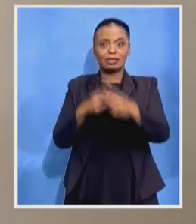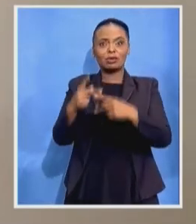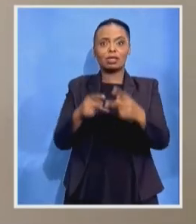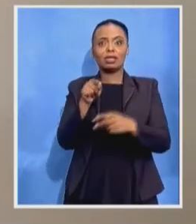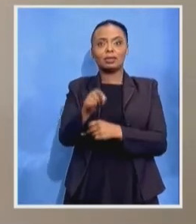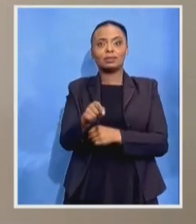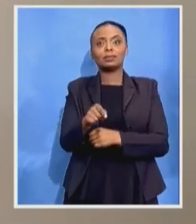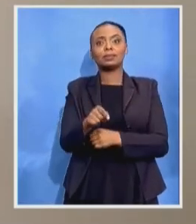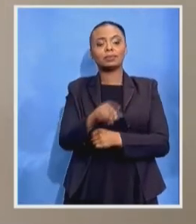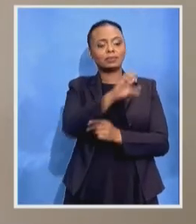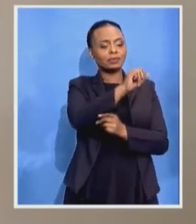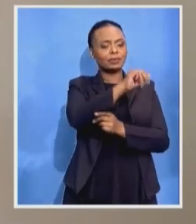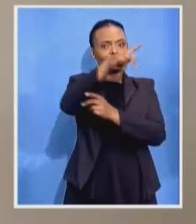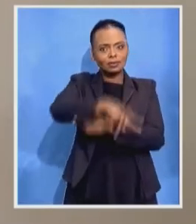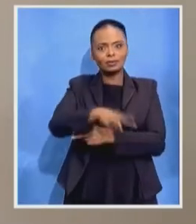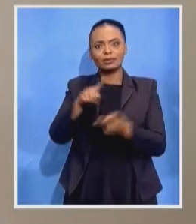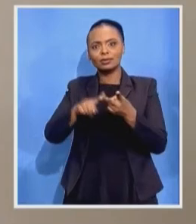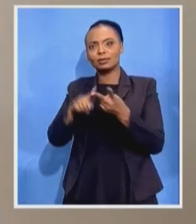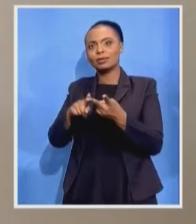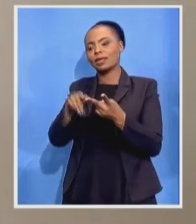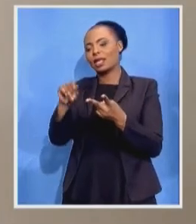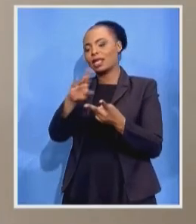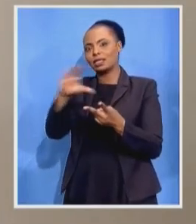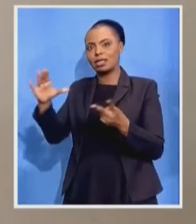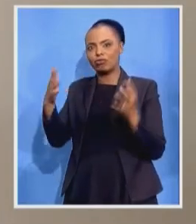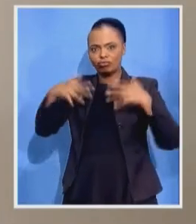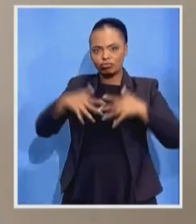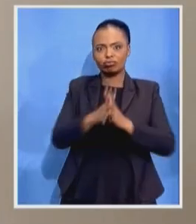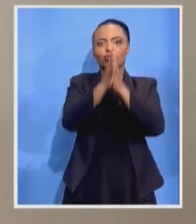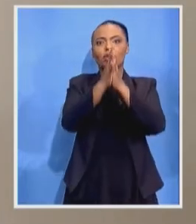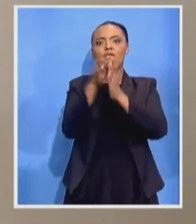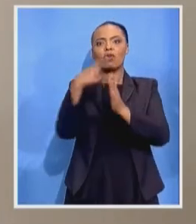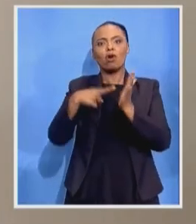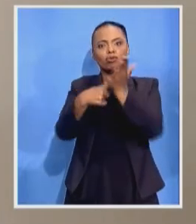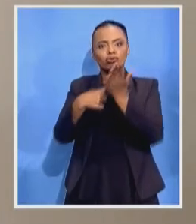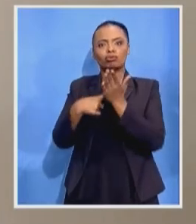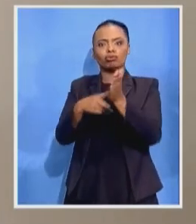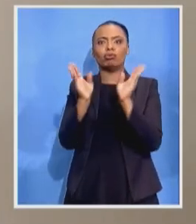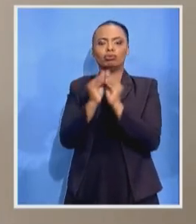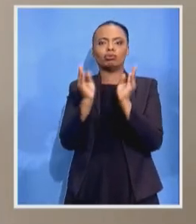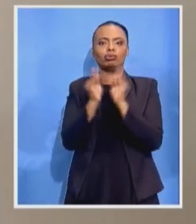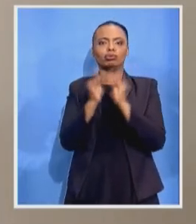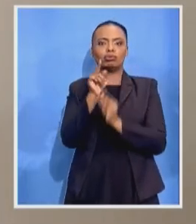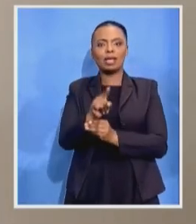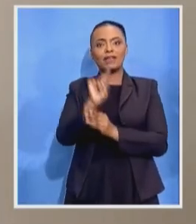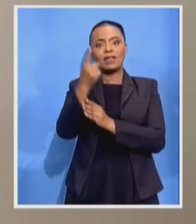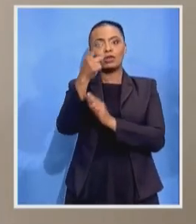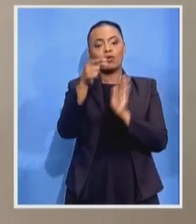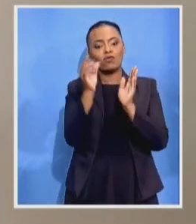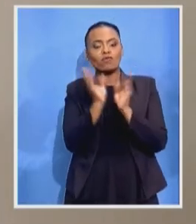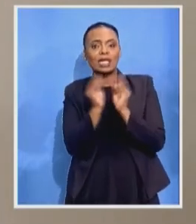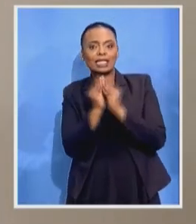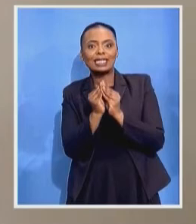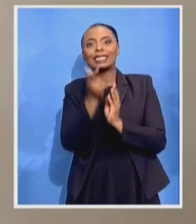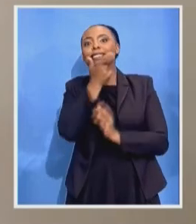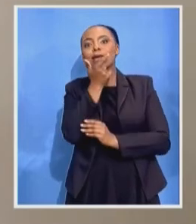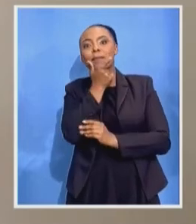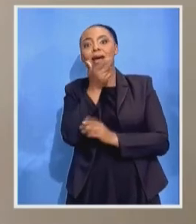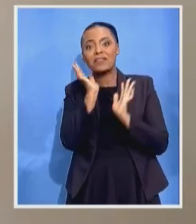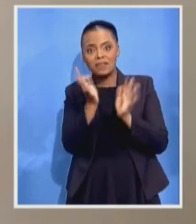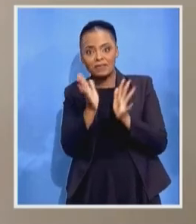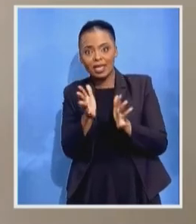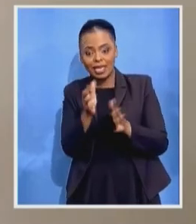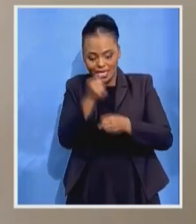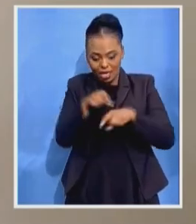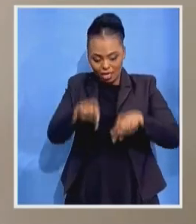our bilateral meeting that we issued on the 1st of December, 2020. As the two working